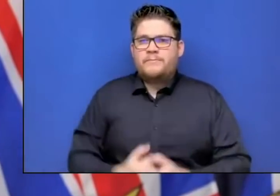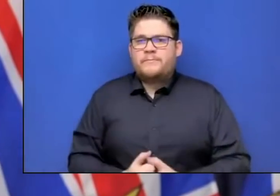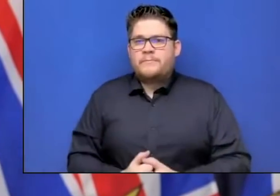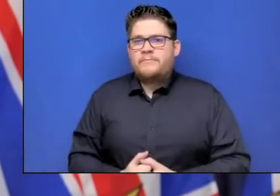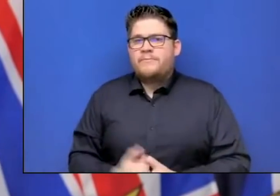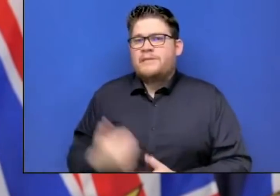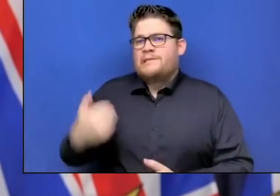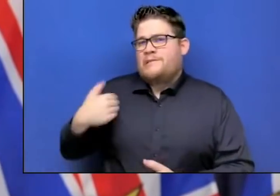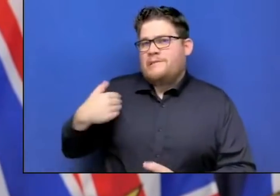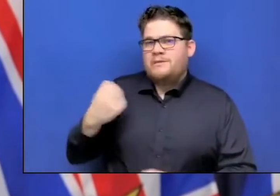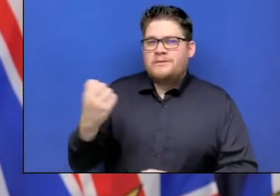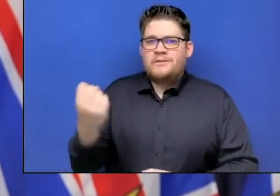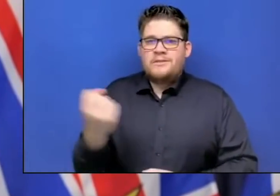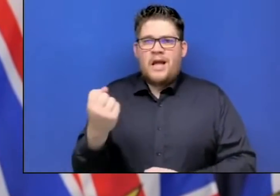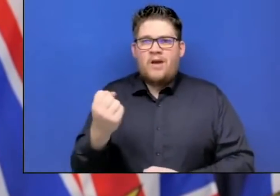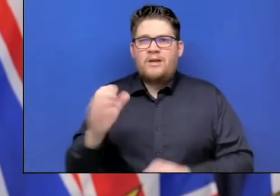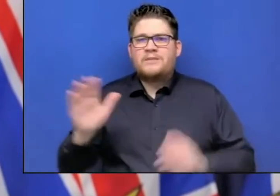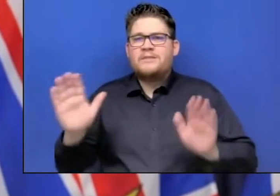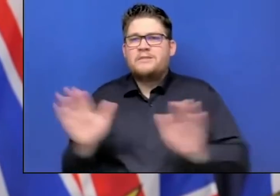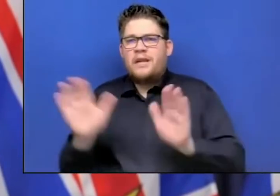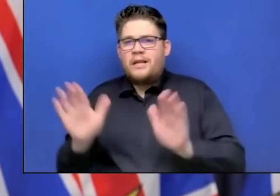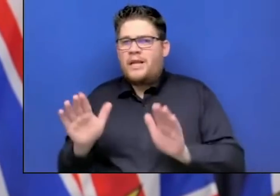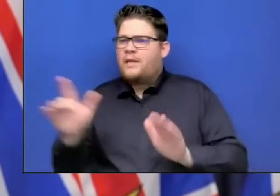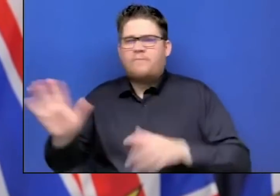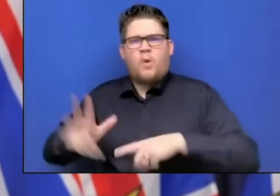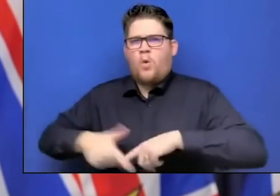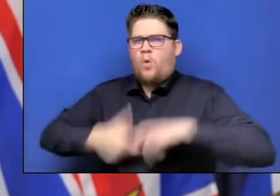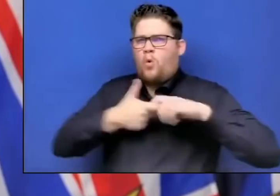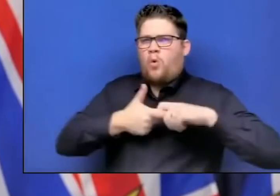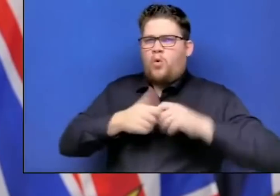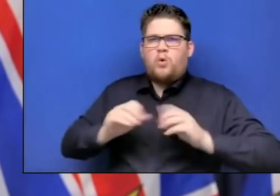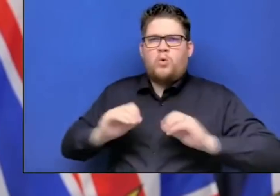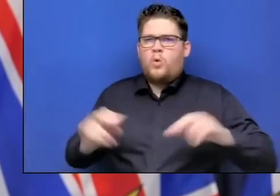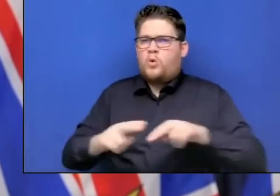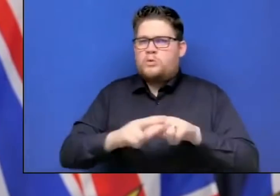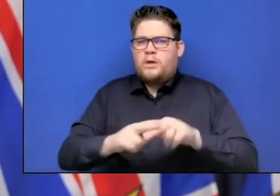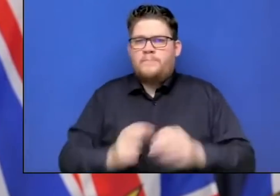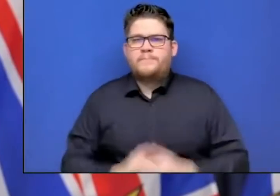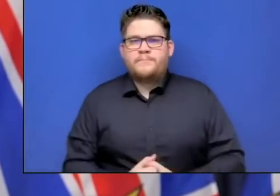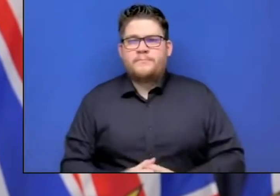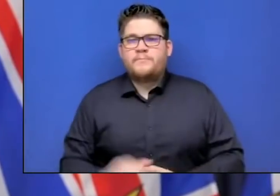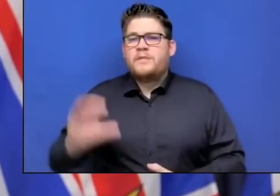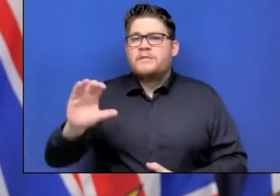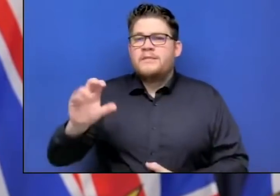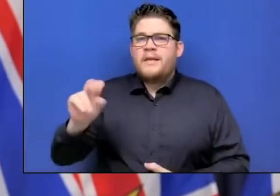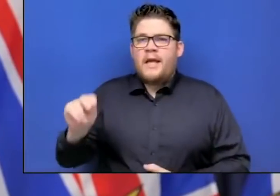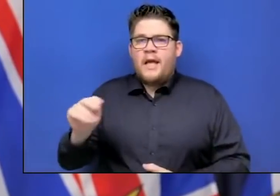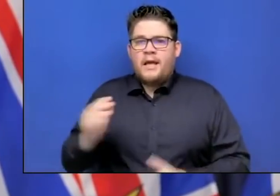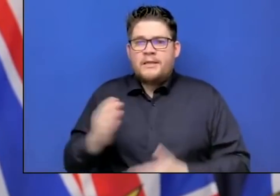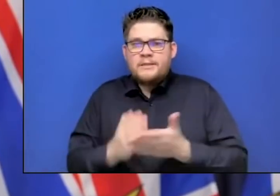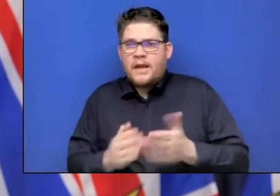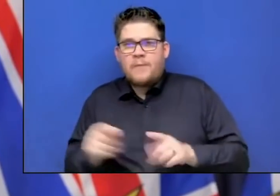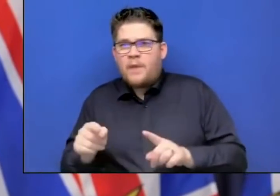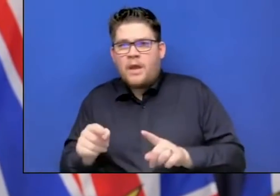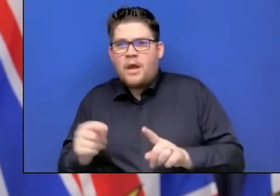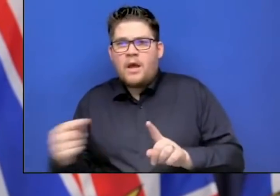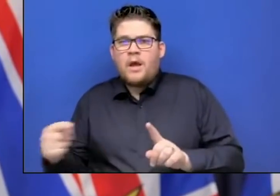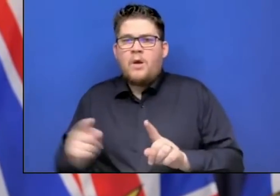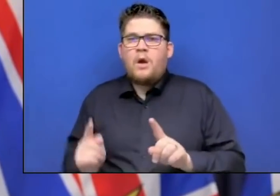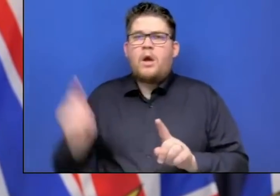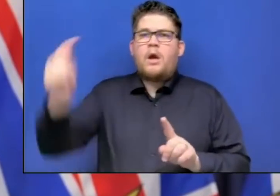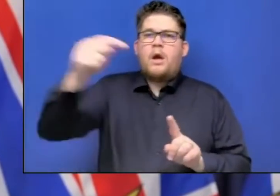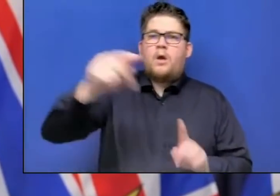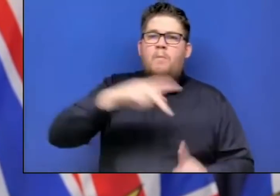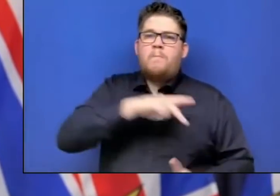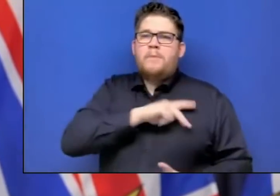forced it to stop. CN has been able to work with customers to divert some rail traffic to the Port of Prince Rupert, where the rail line continues